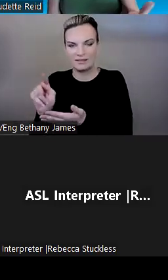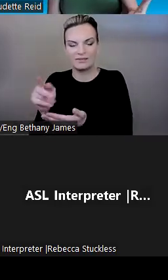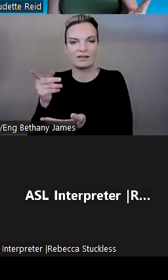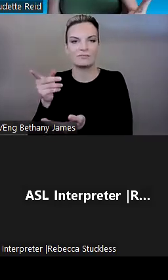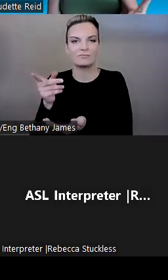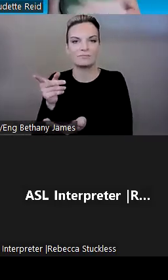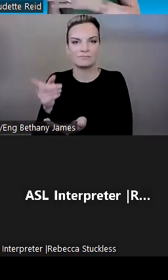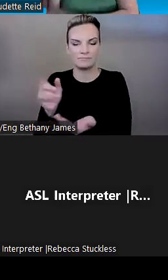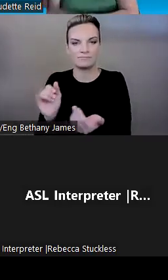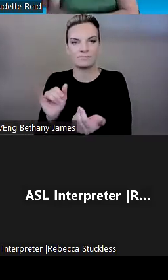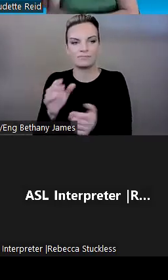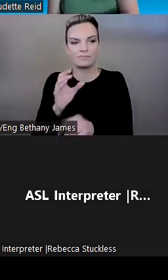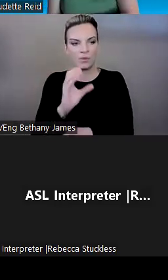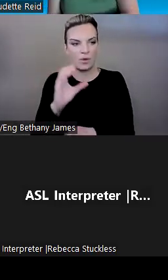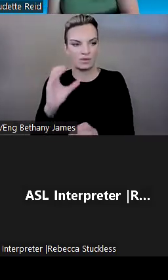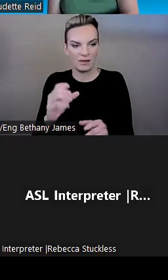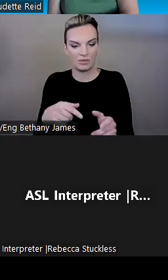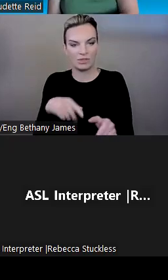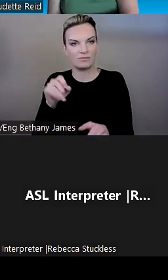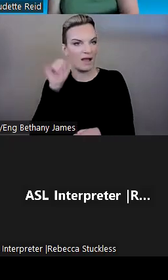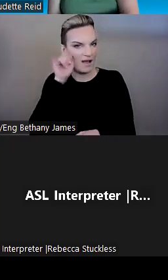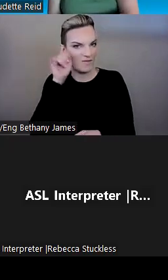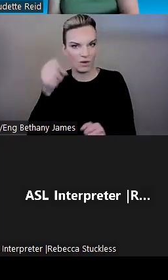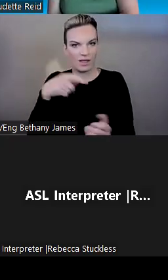you can also see closed captions on your iPhone.